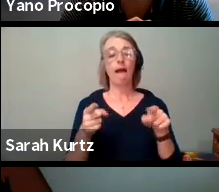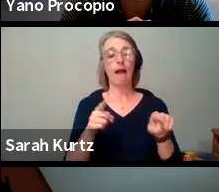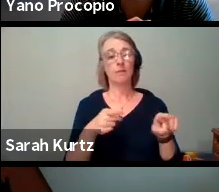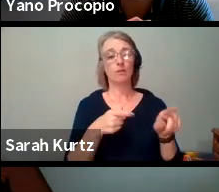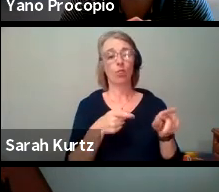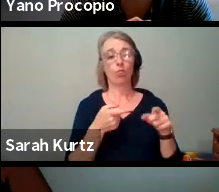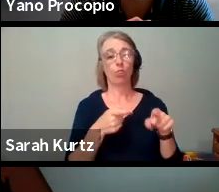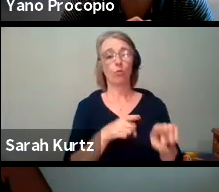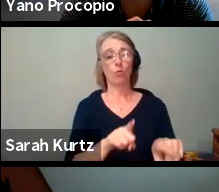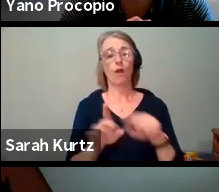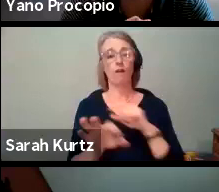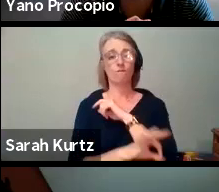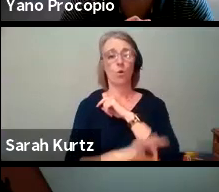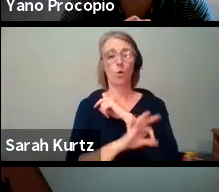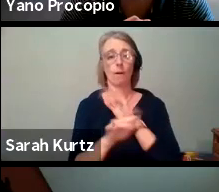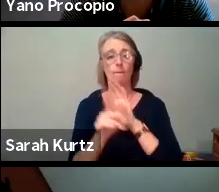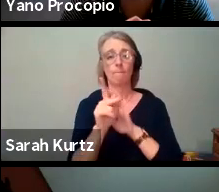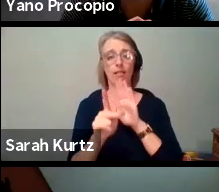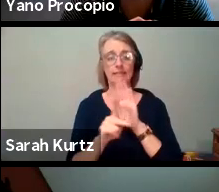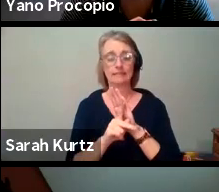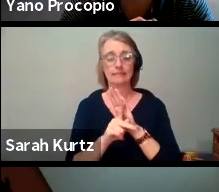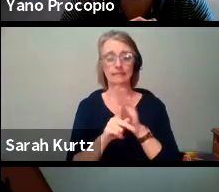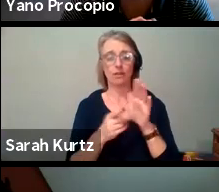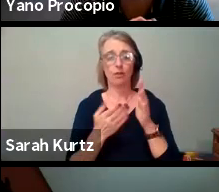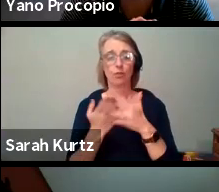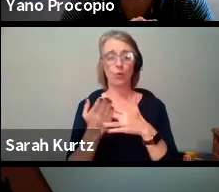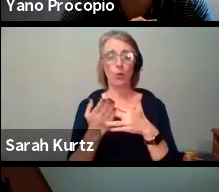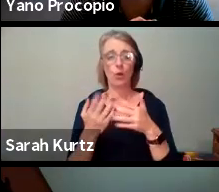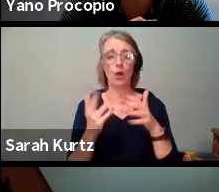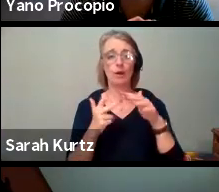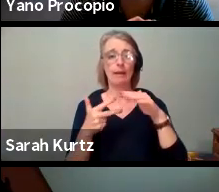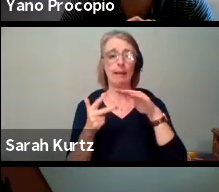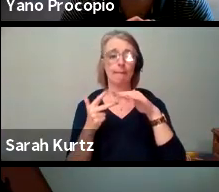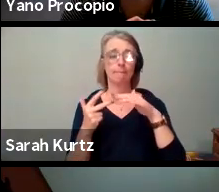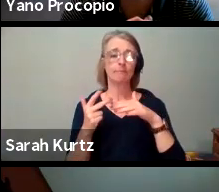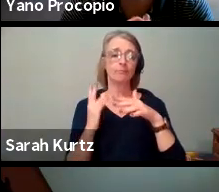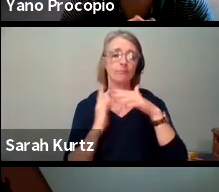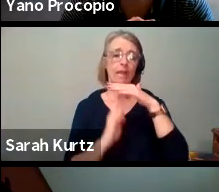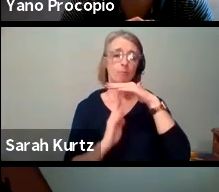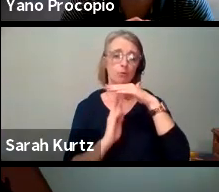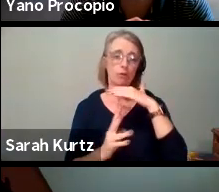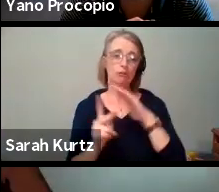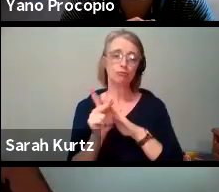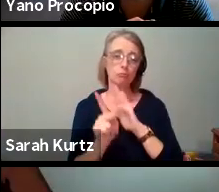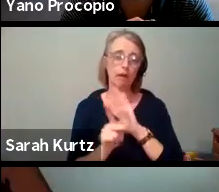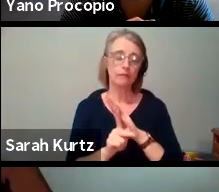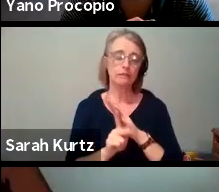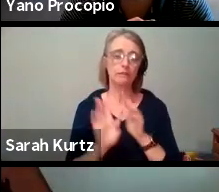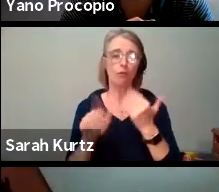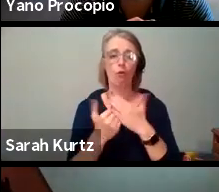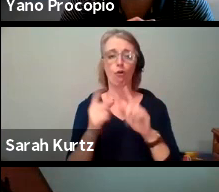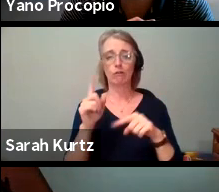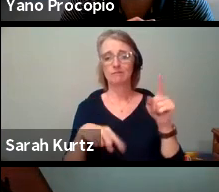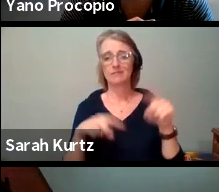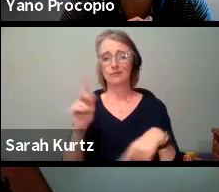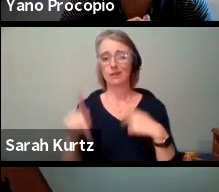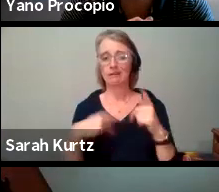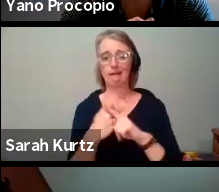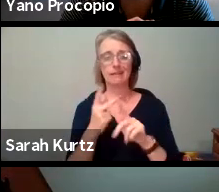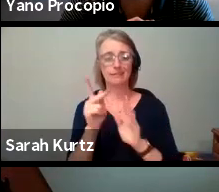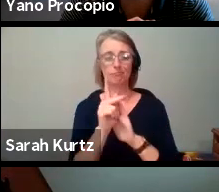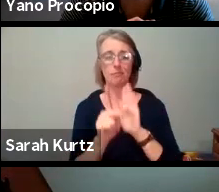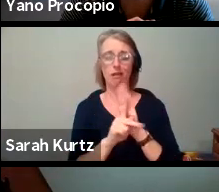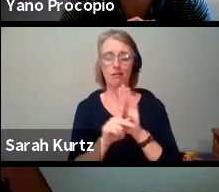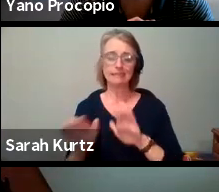foreign policy. It occurs through our immigration policy. It occurs through all manner of different policies